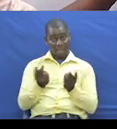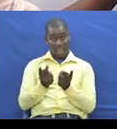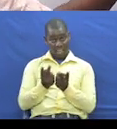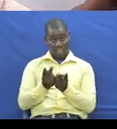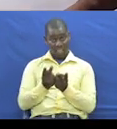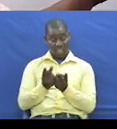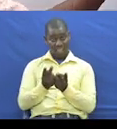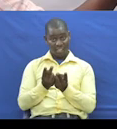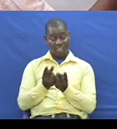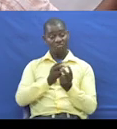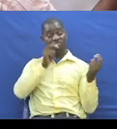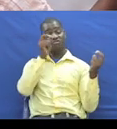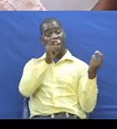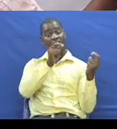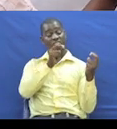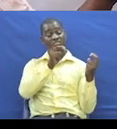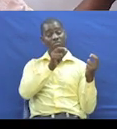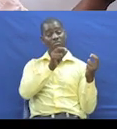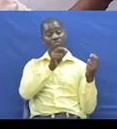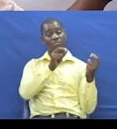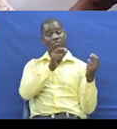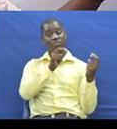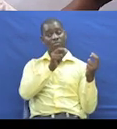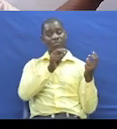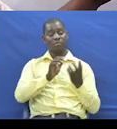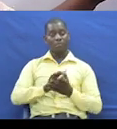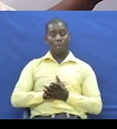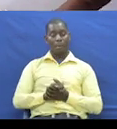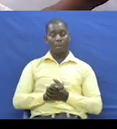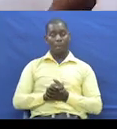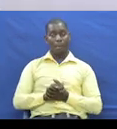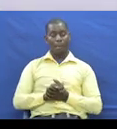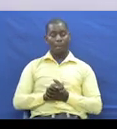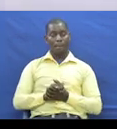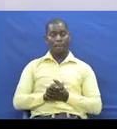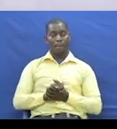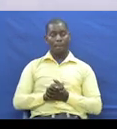and the charge of the charge of